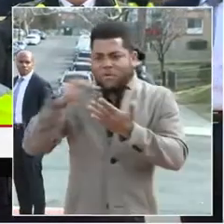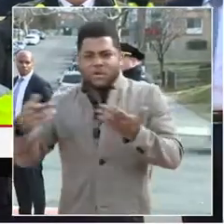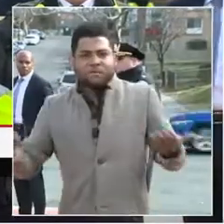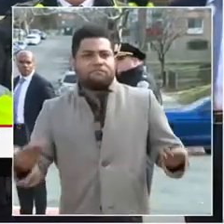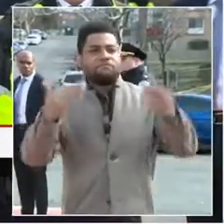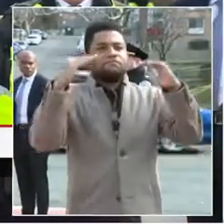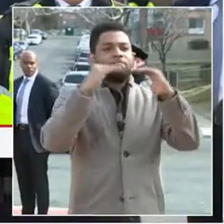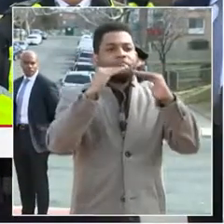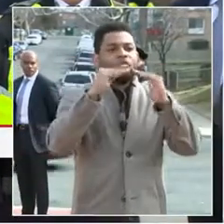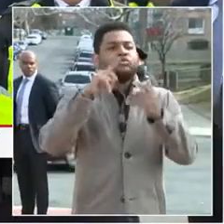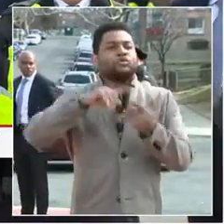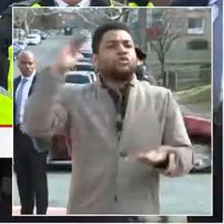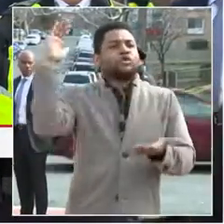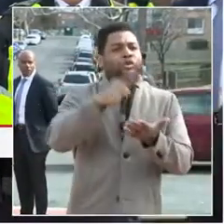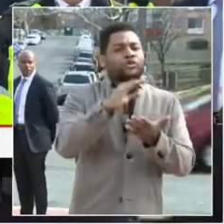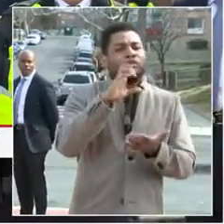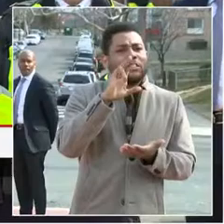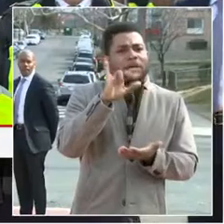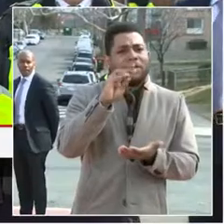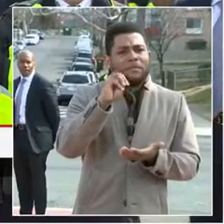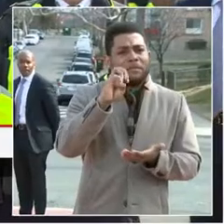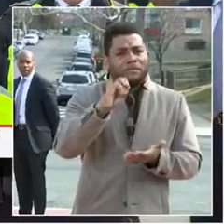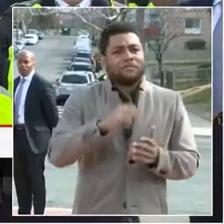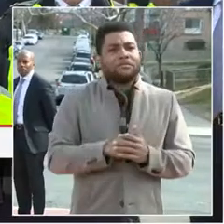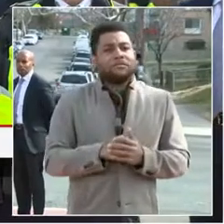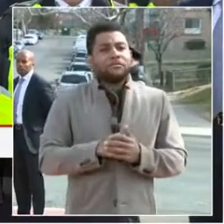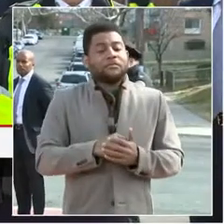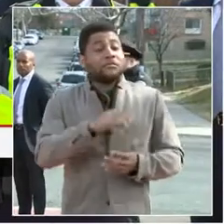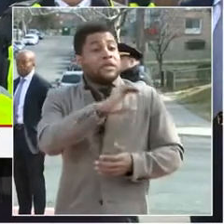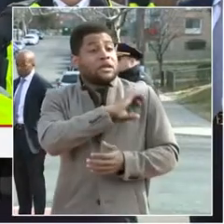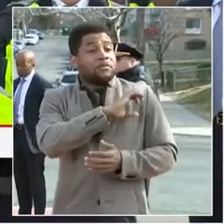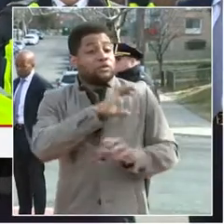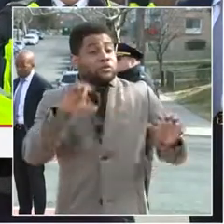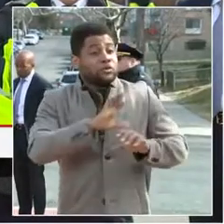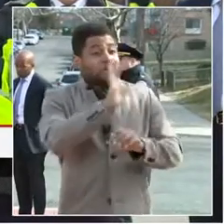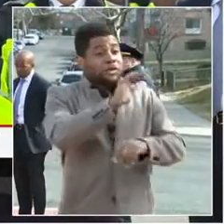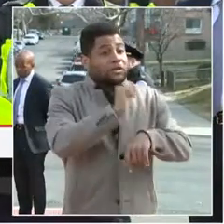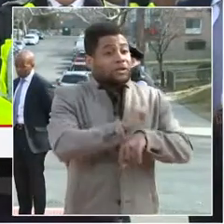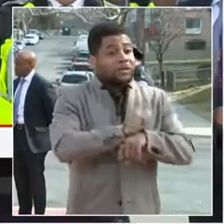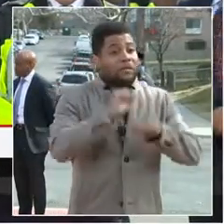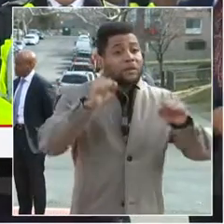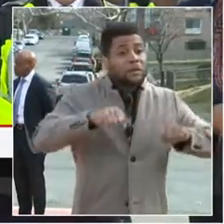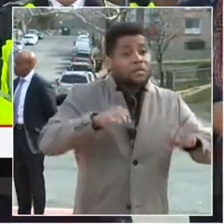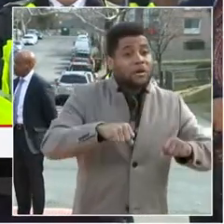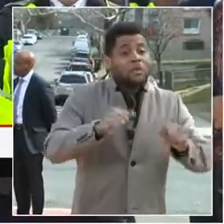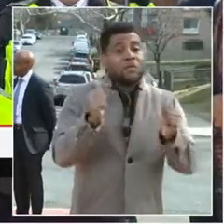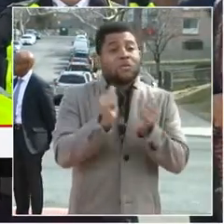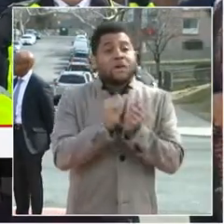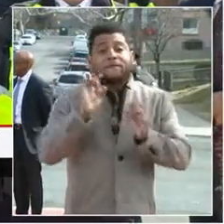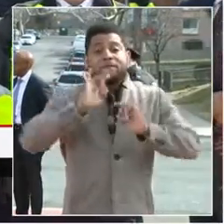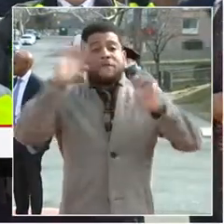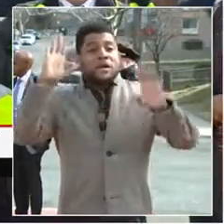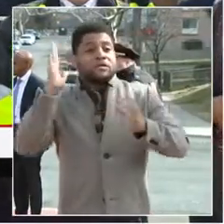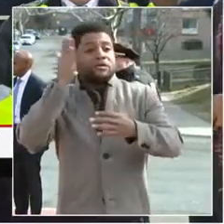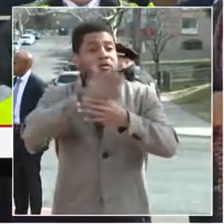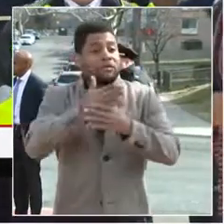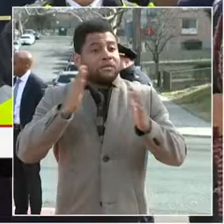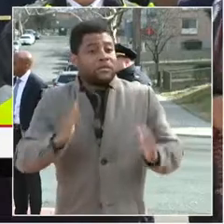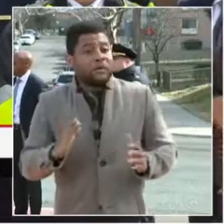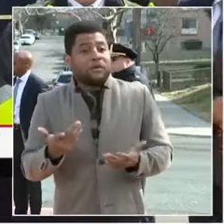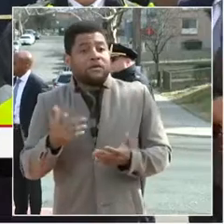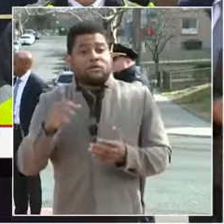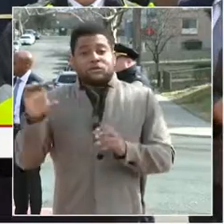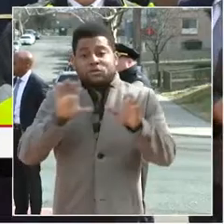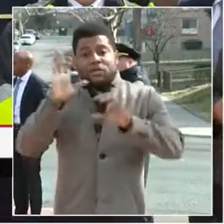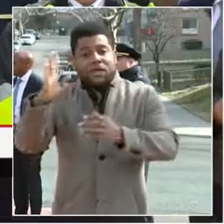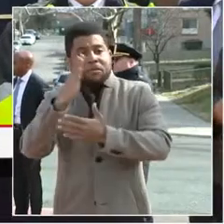see. And with the police doing their part, with the interrupters and all those other people in the social space doing their part, then there's a place for